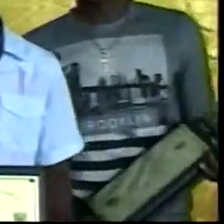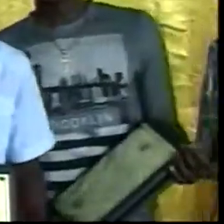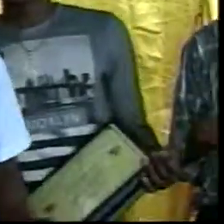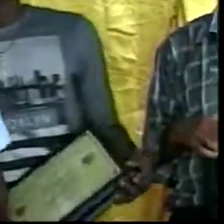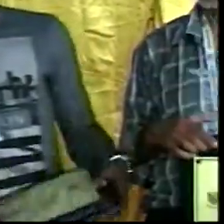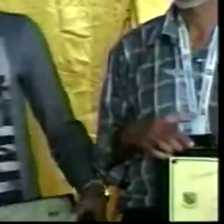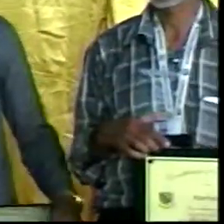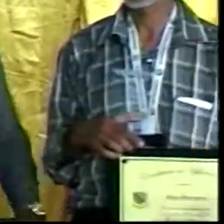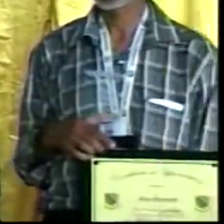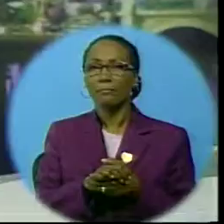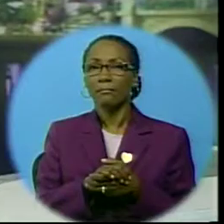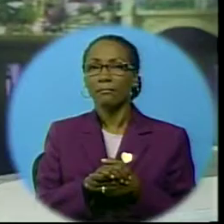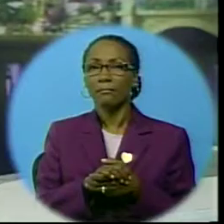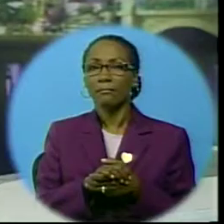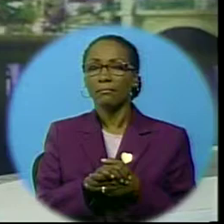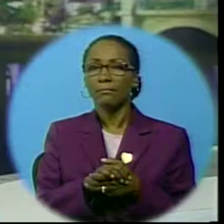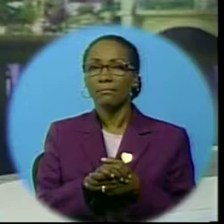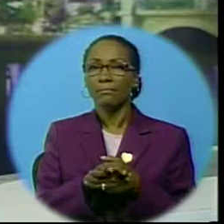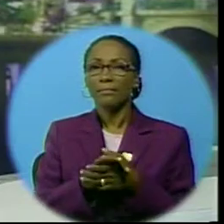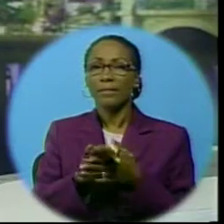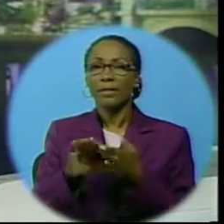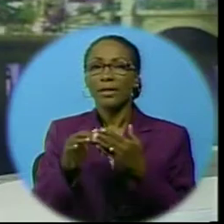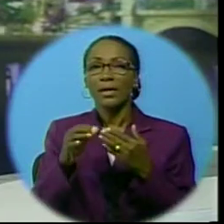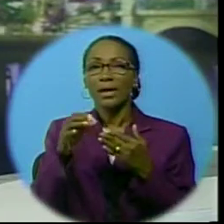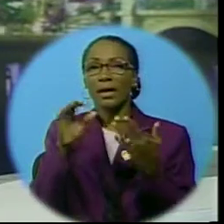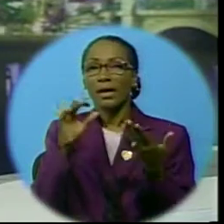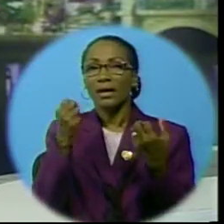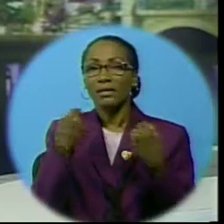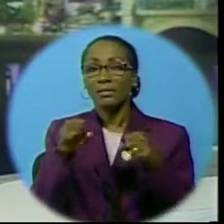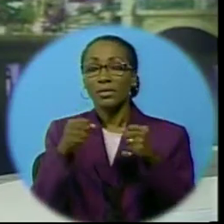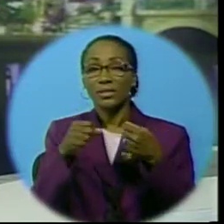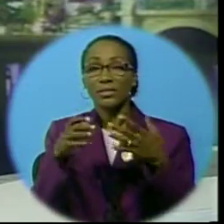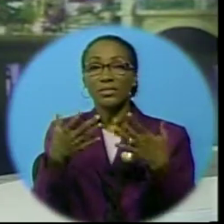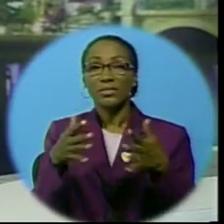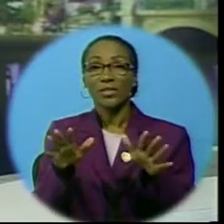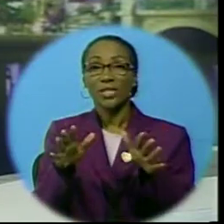CBC Sports. Thanks, Anne-Marie. That's it for sports. Lisa